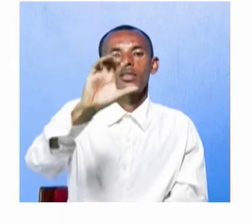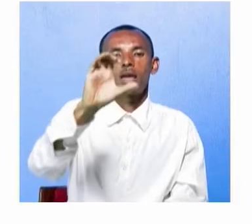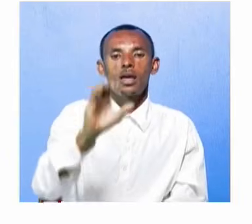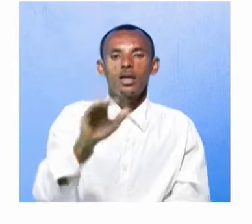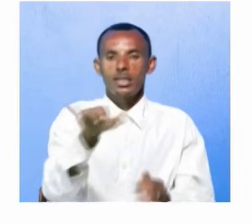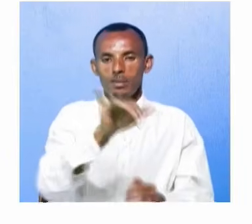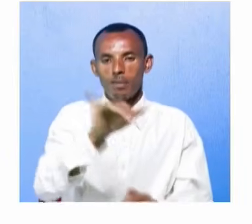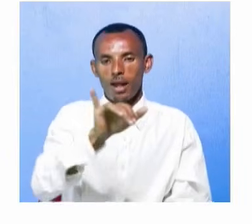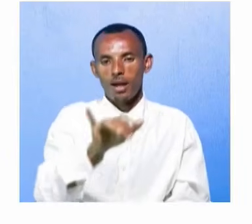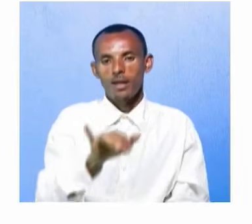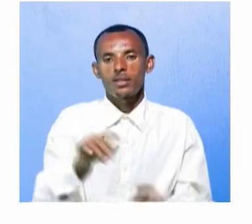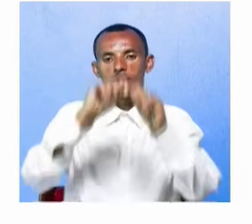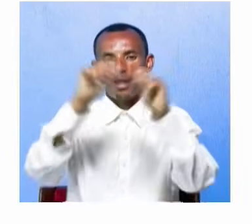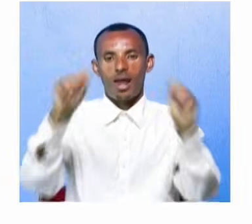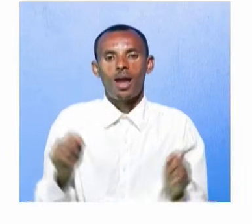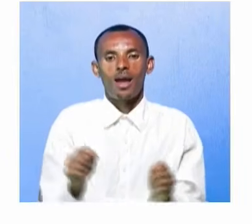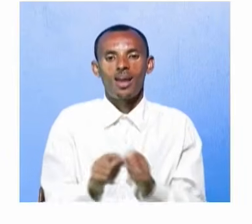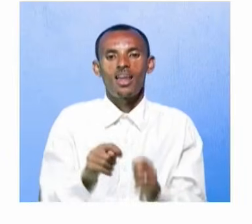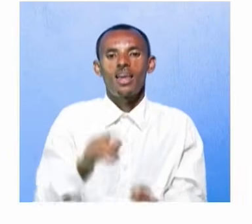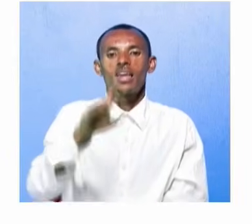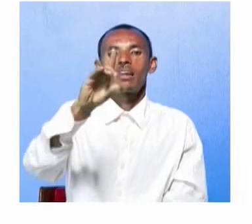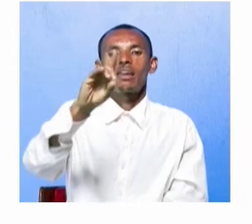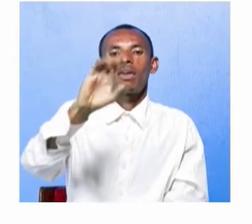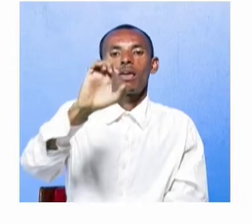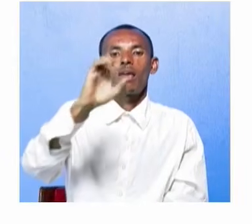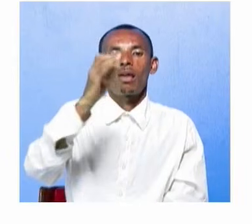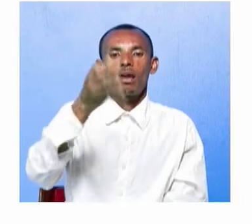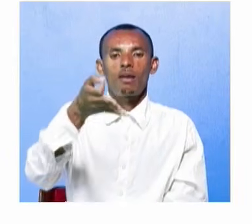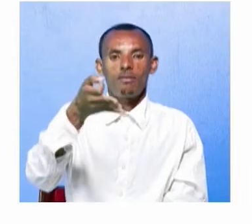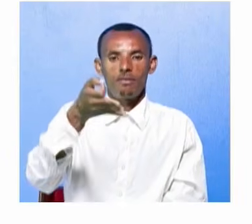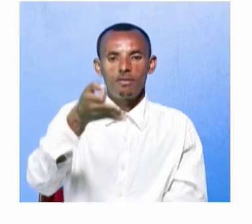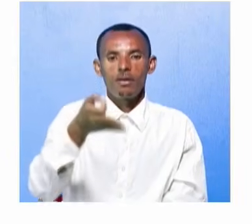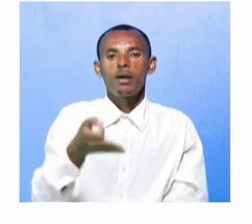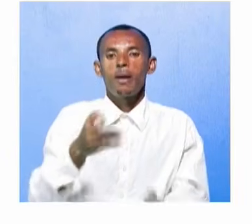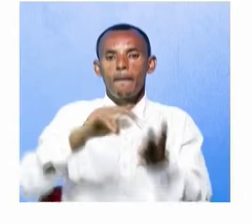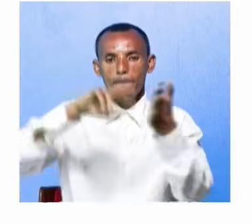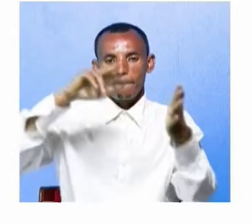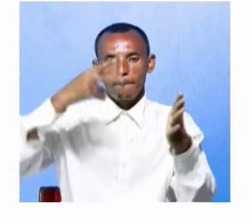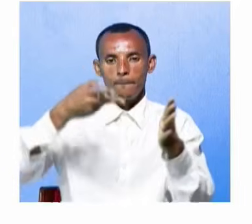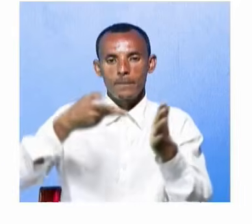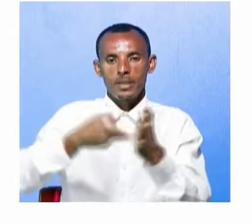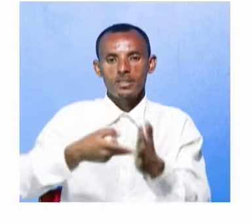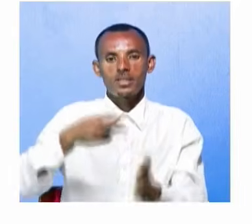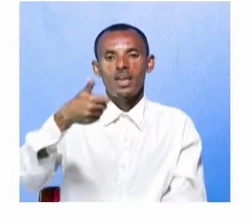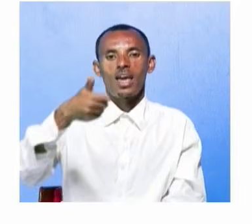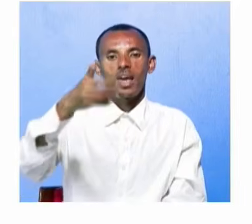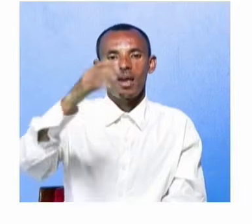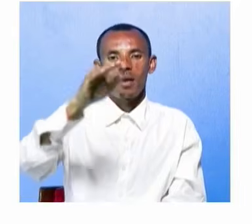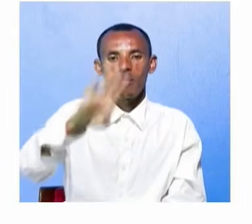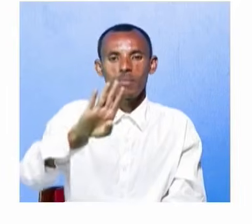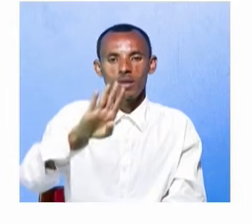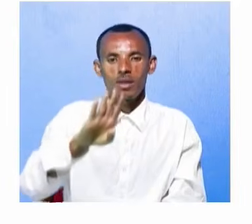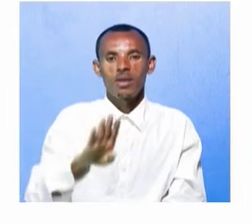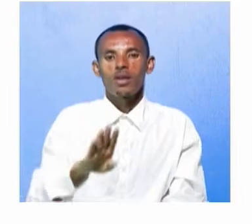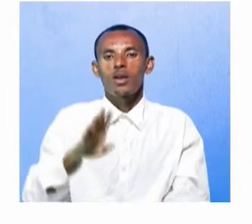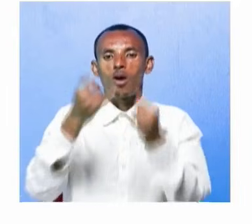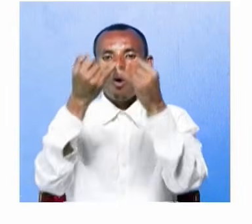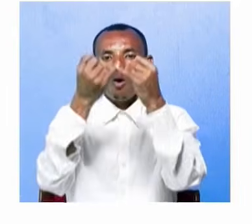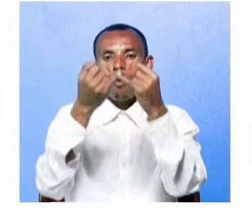is similar to triangle DEF, implies AB